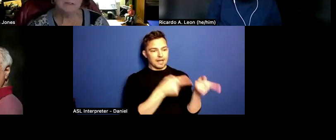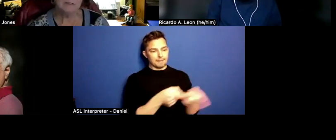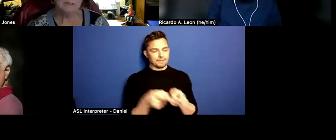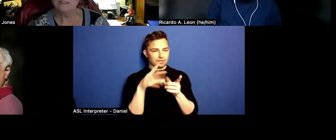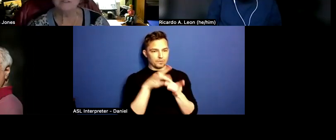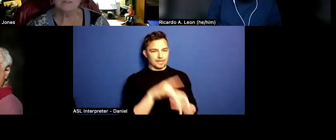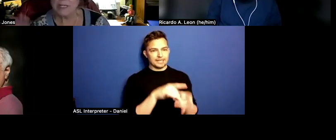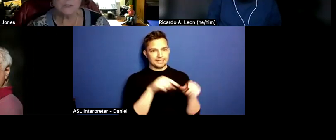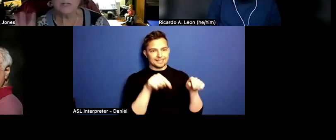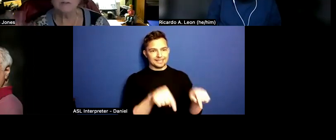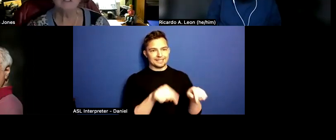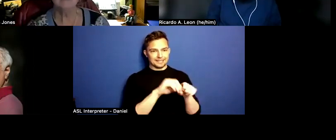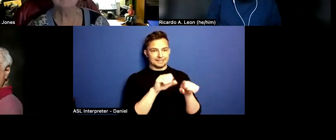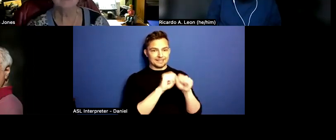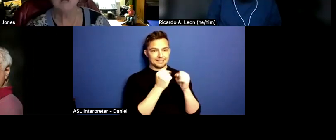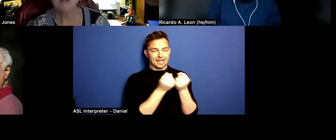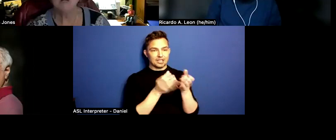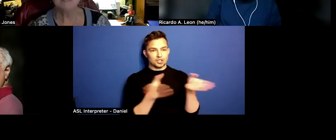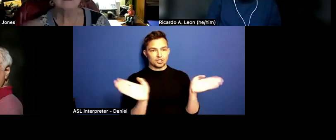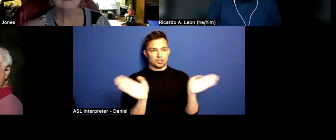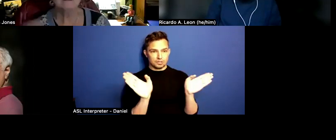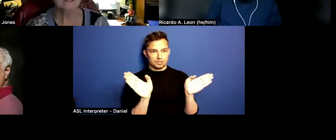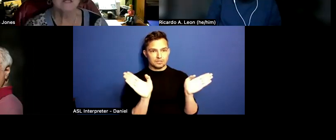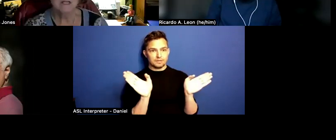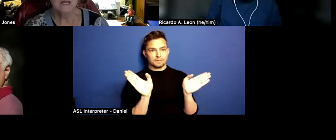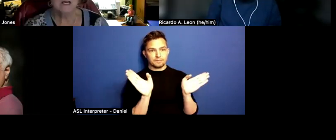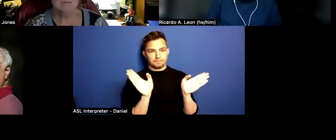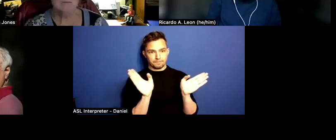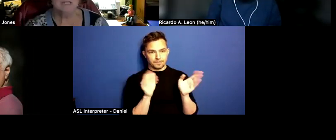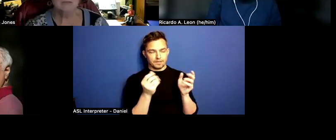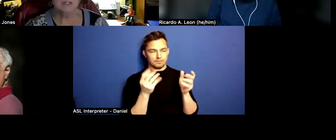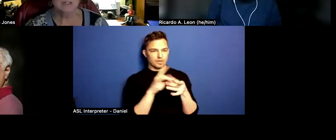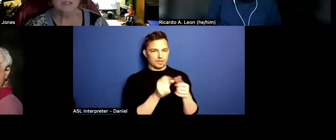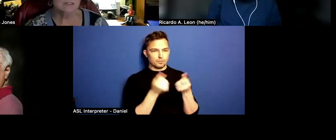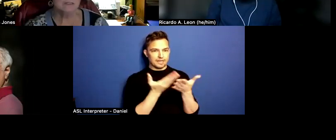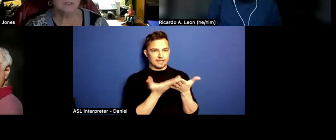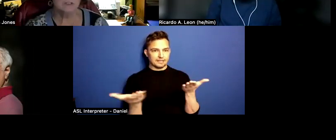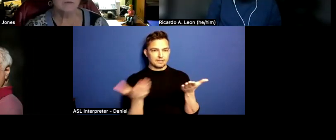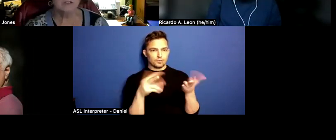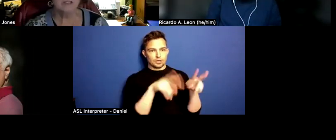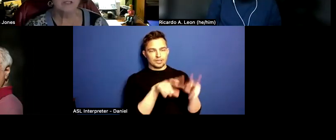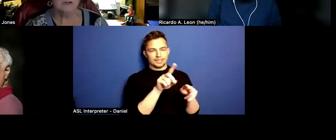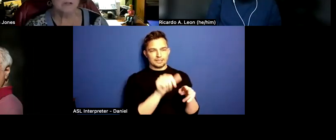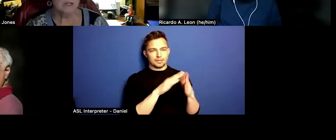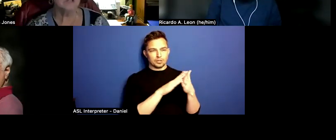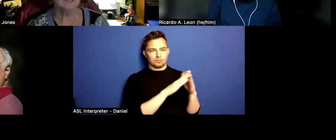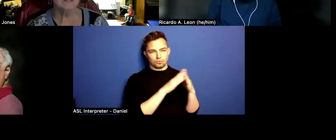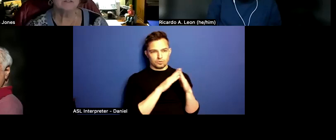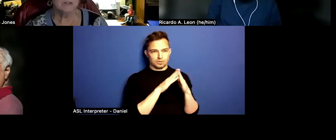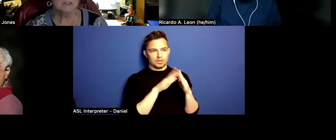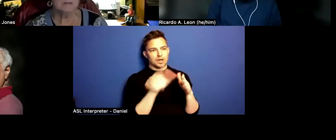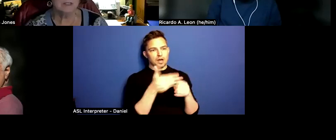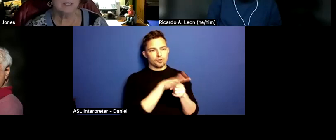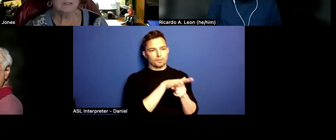around this and in society in general, around a lot of things. As we look at the disability community, we look at other